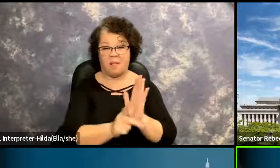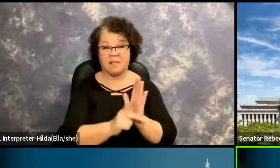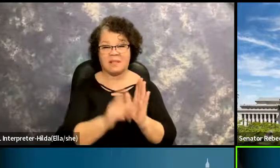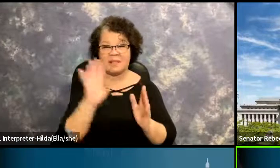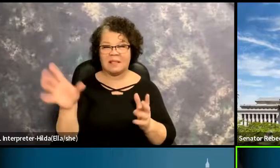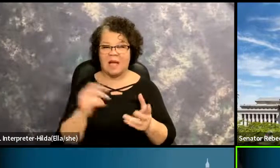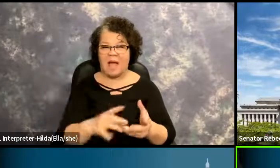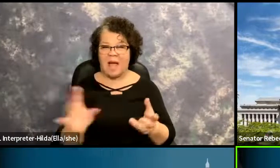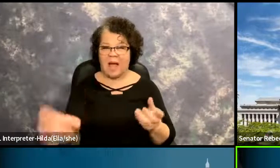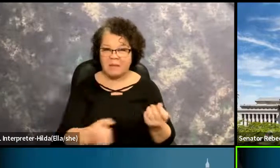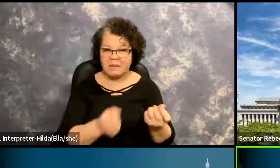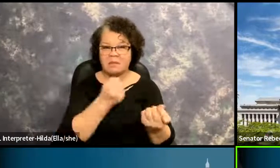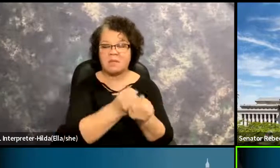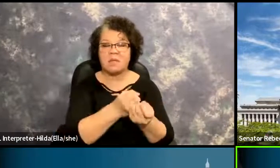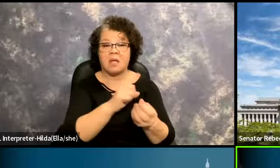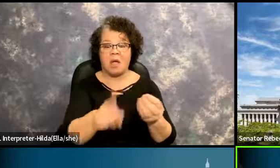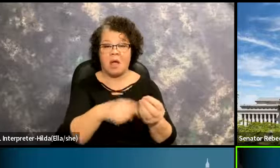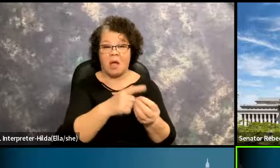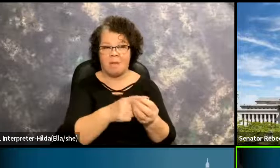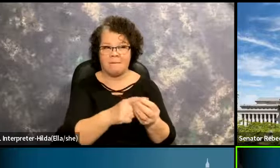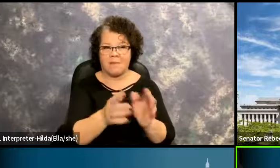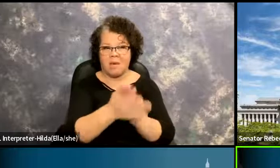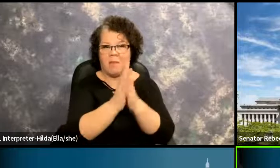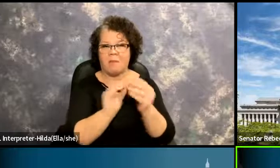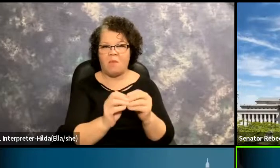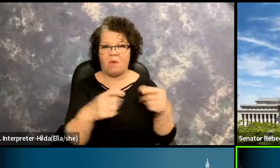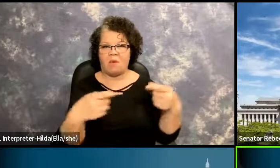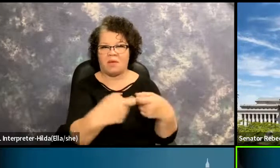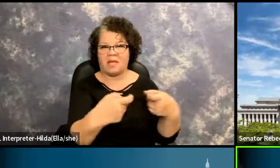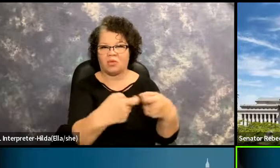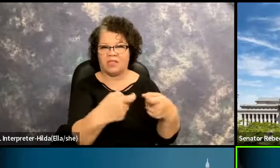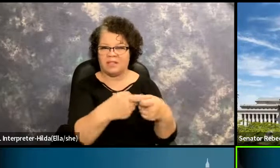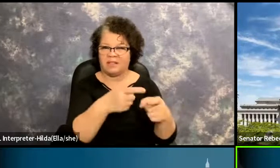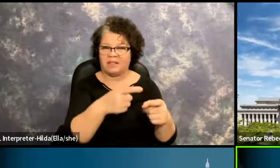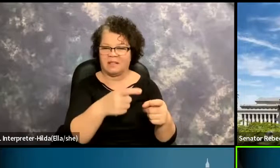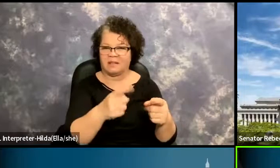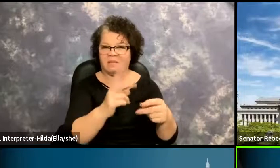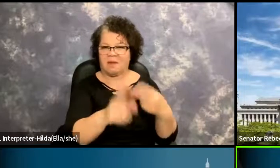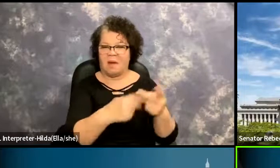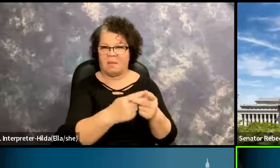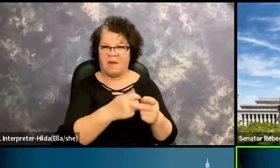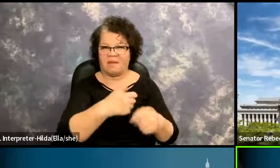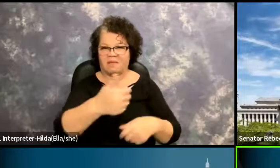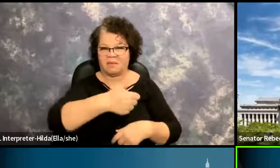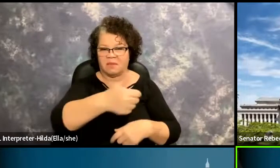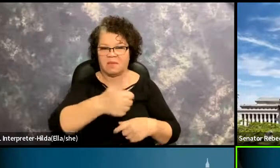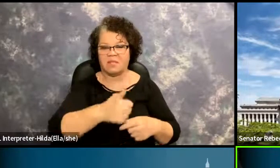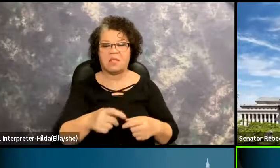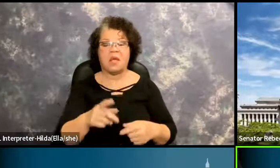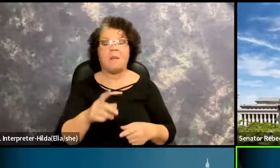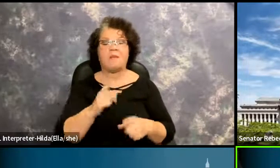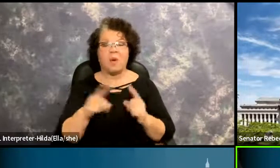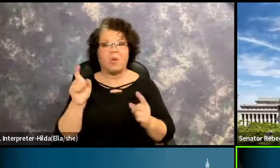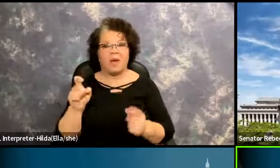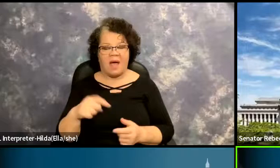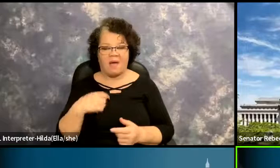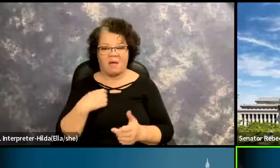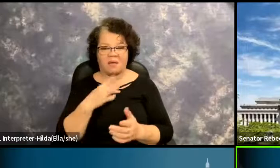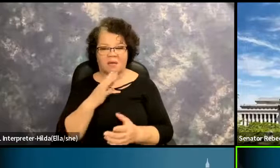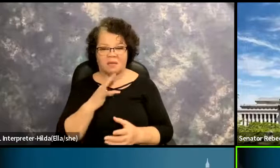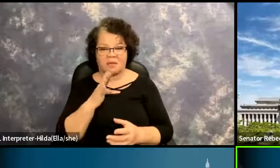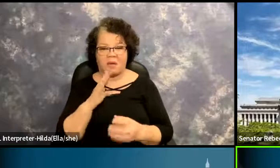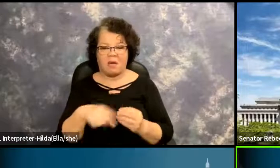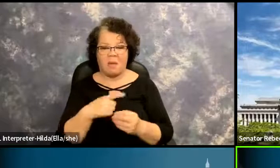around electrification. And I want to name that for neighbors in the 37th, that also means affordability, particularly when we're talking about